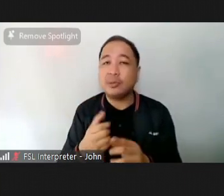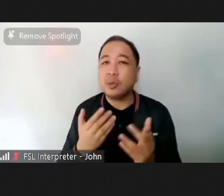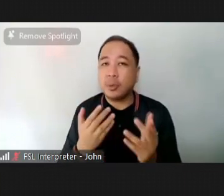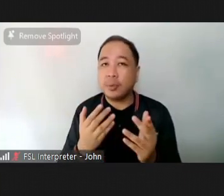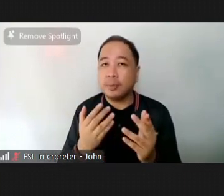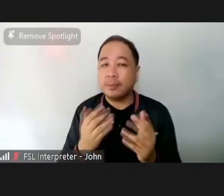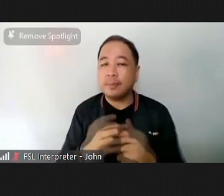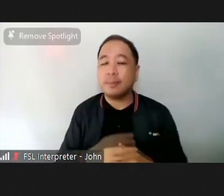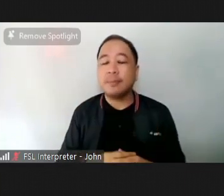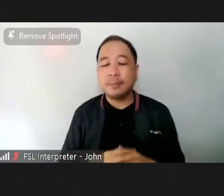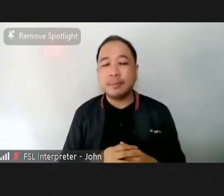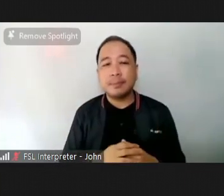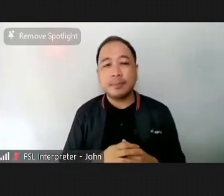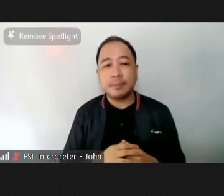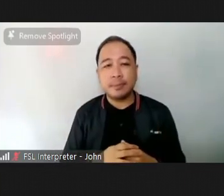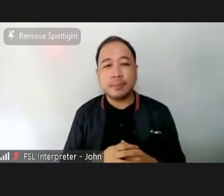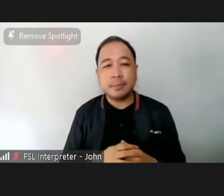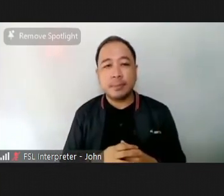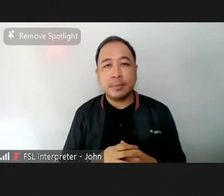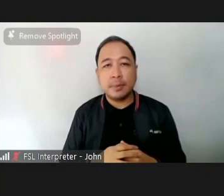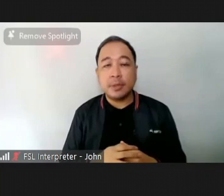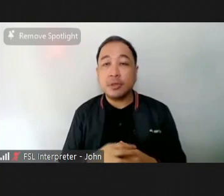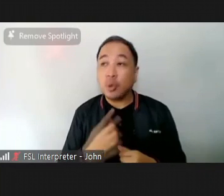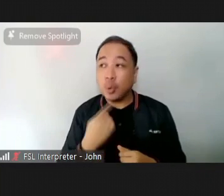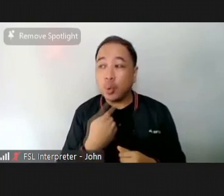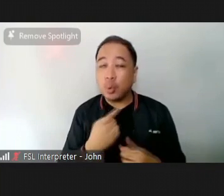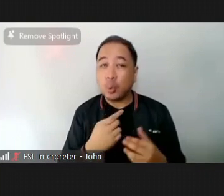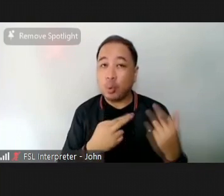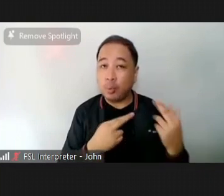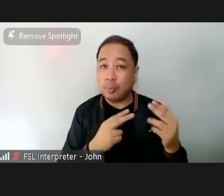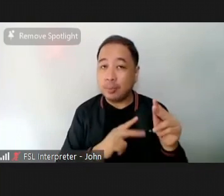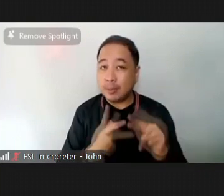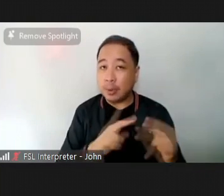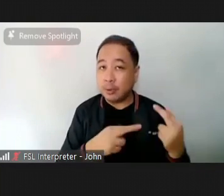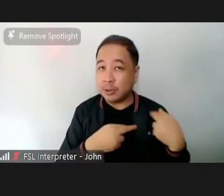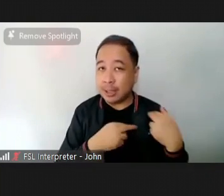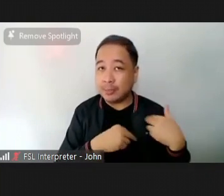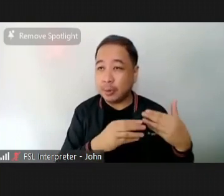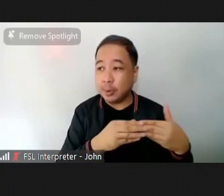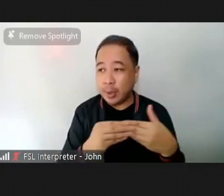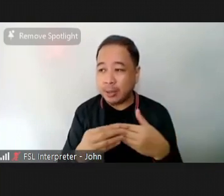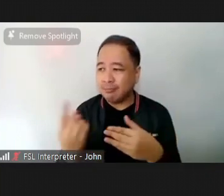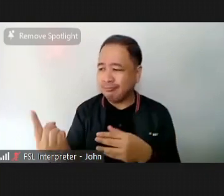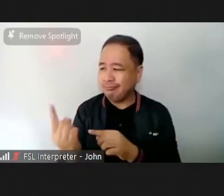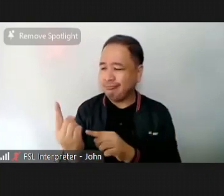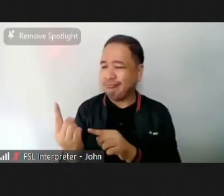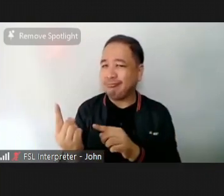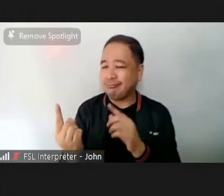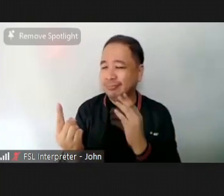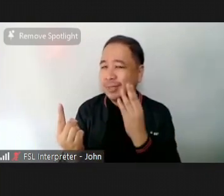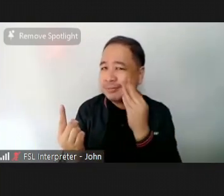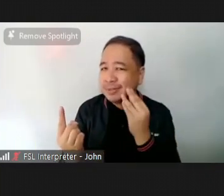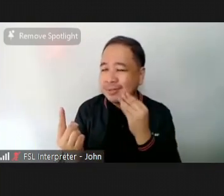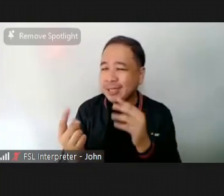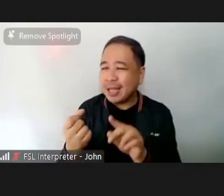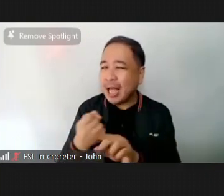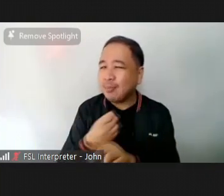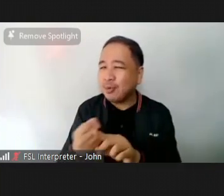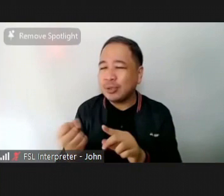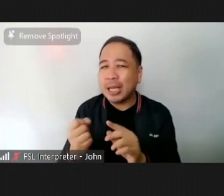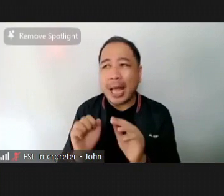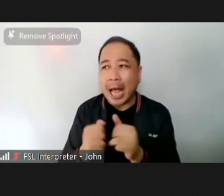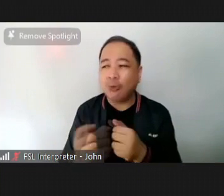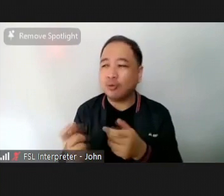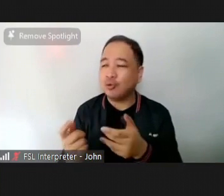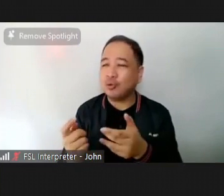ng mga mag-i-implement kung paano i-handle yung isang bata na nakaranas ng abuse. So sino nga ba yung target audience natin?